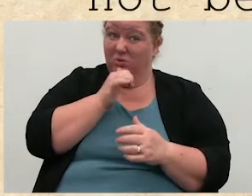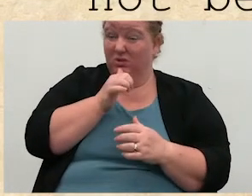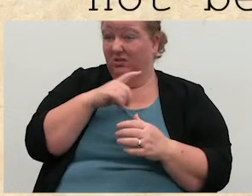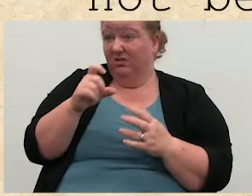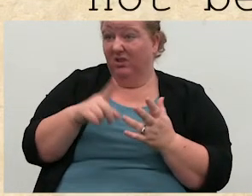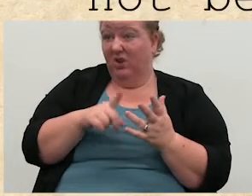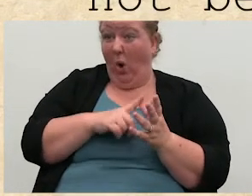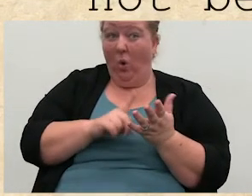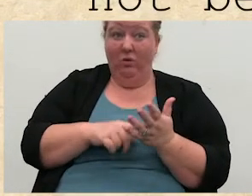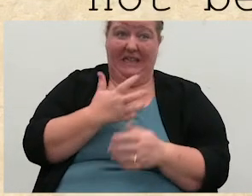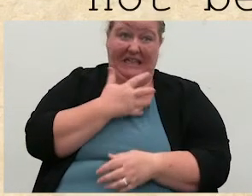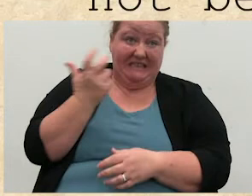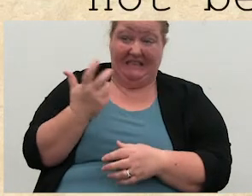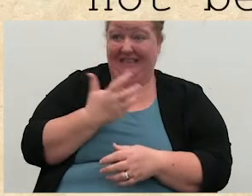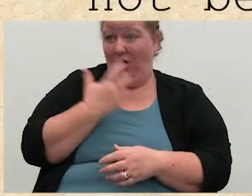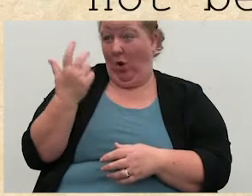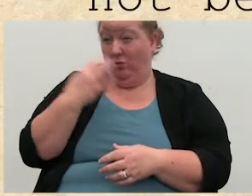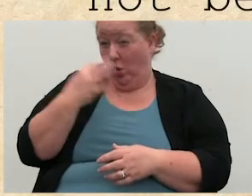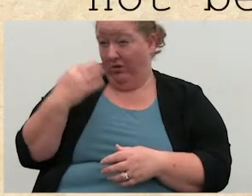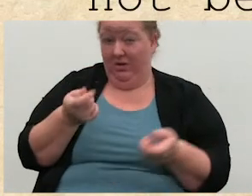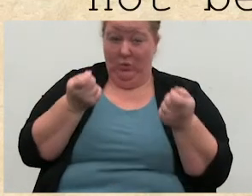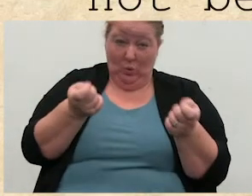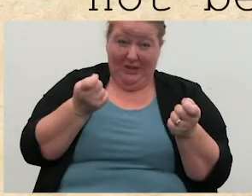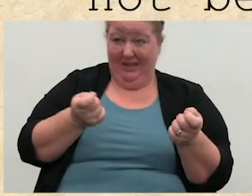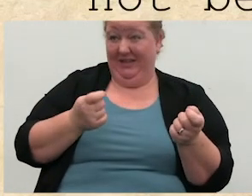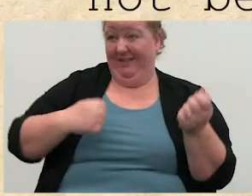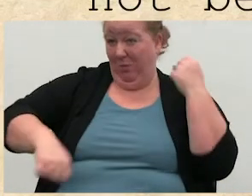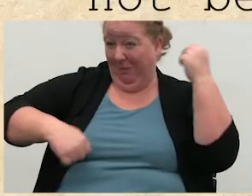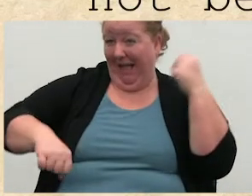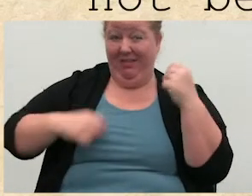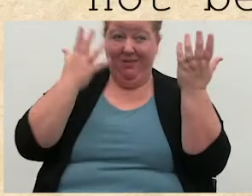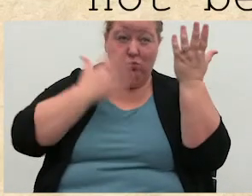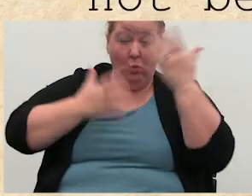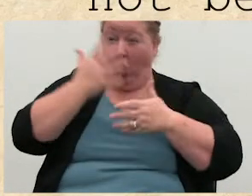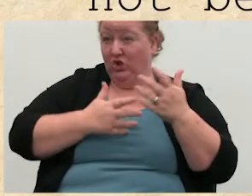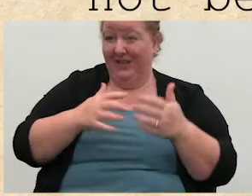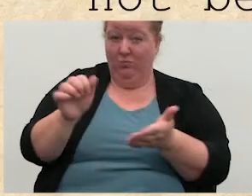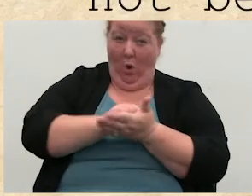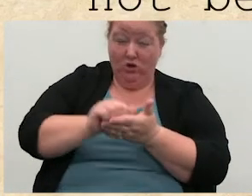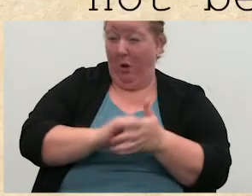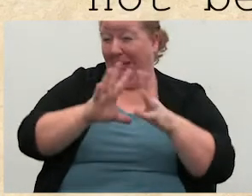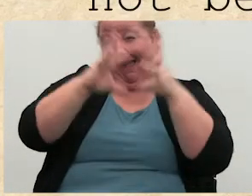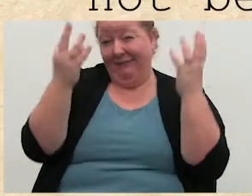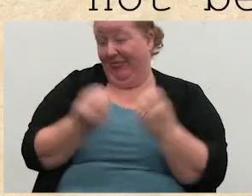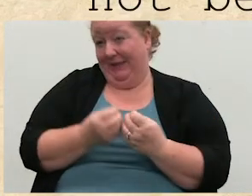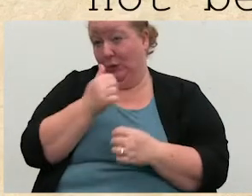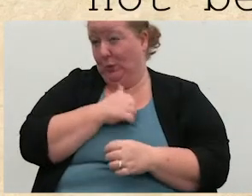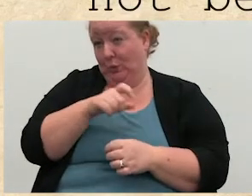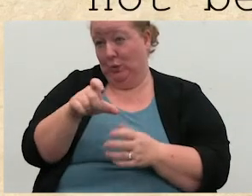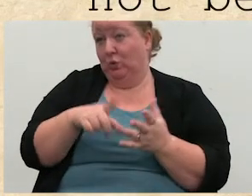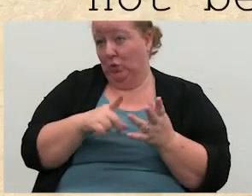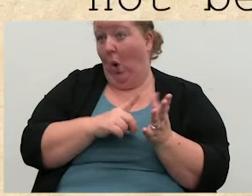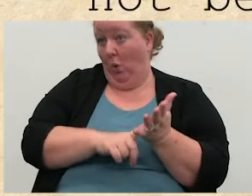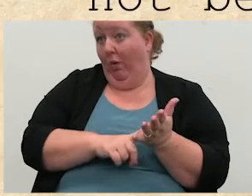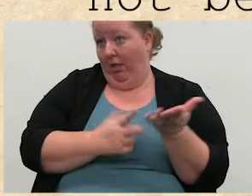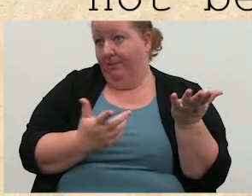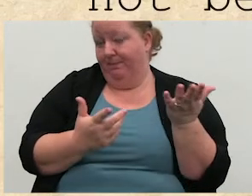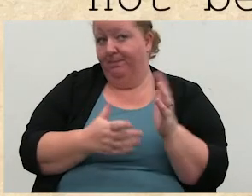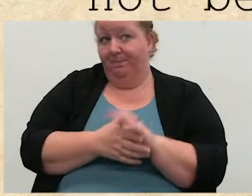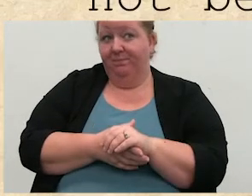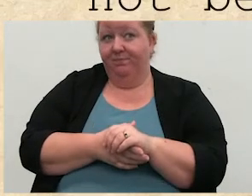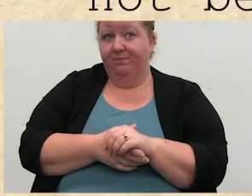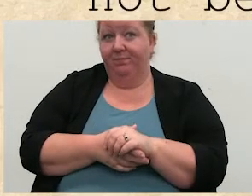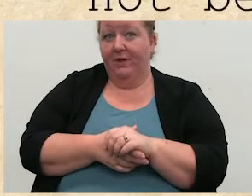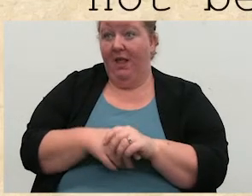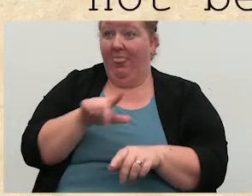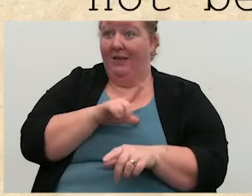hot water, the cooking, water for bathing, water for washing, water for washing up. Absolutely everything, you had to burn coal to do it. That's why all